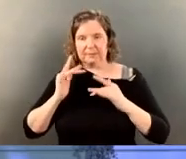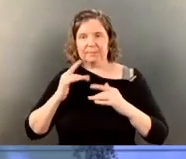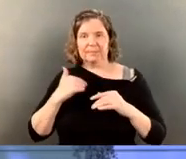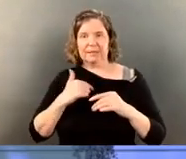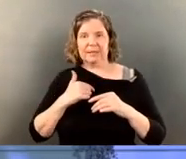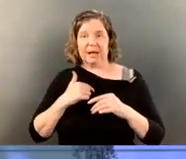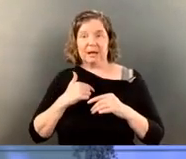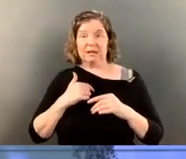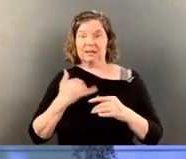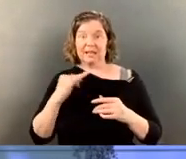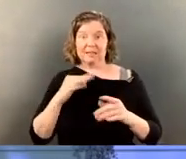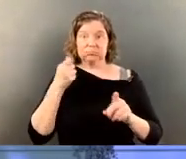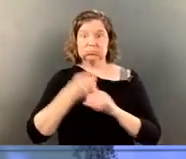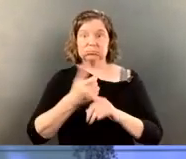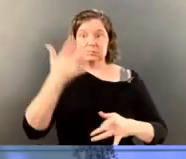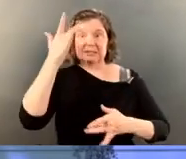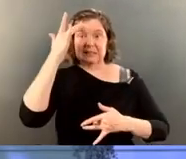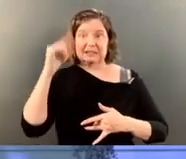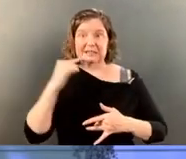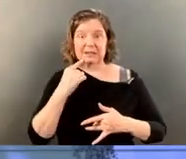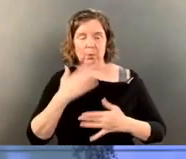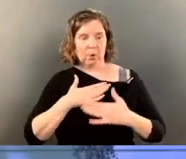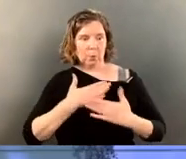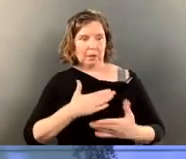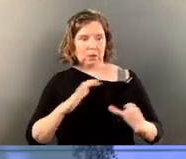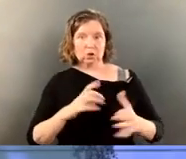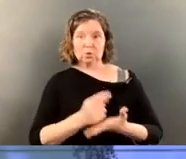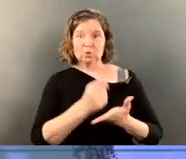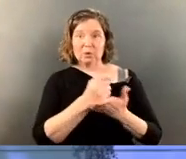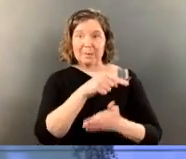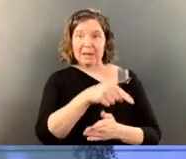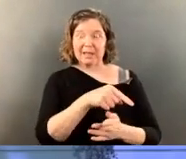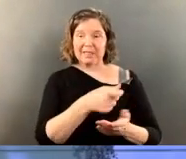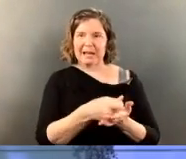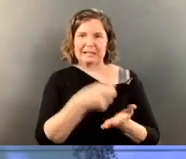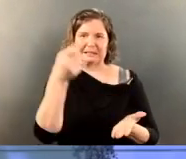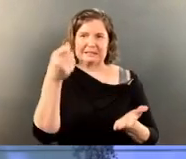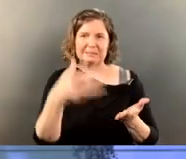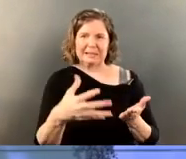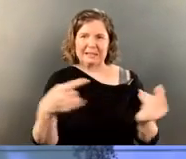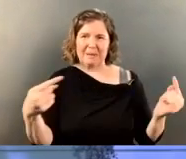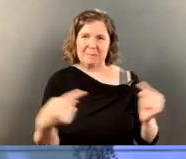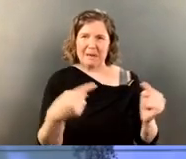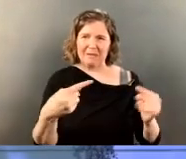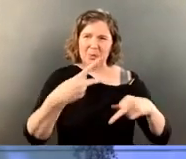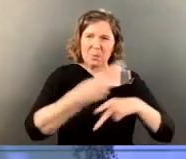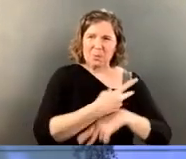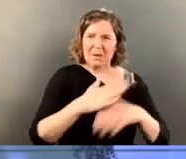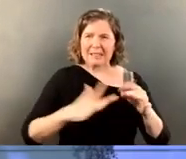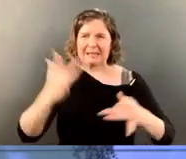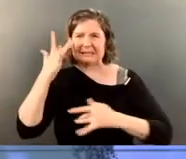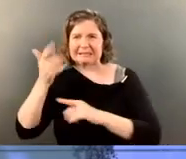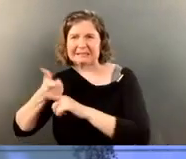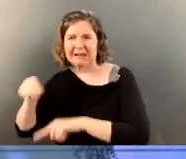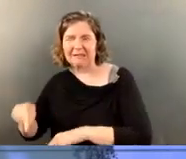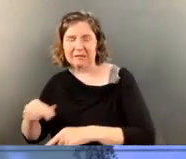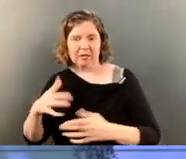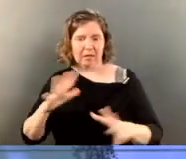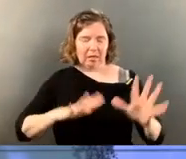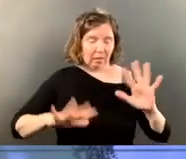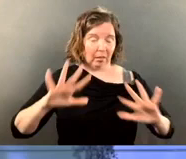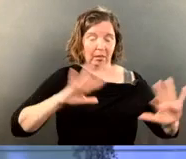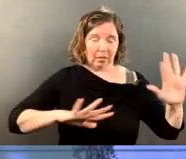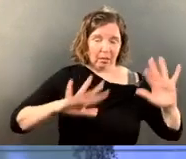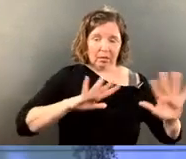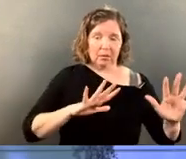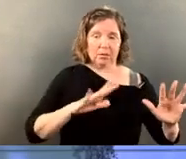along and we're willing to go into treatments that are so costly and painful, and they're worse sometimes than the